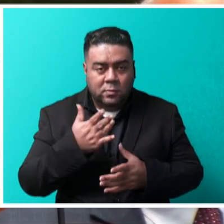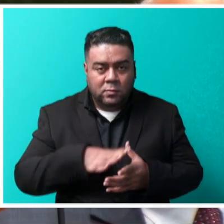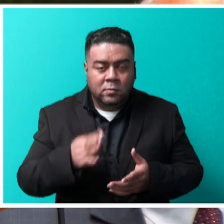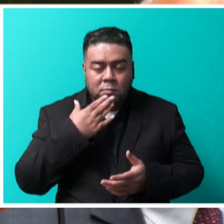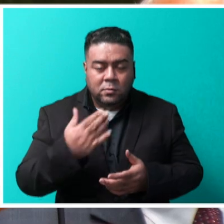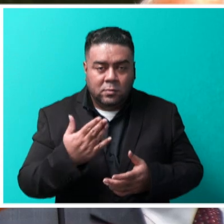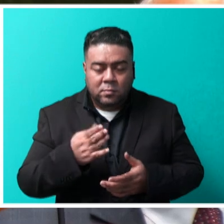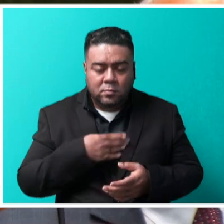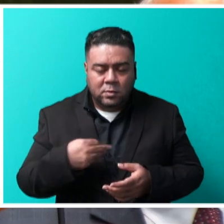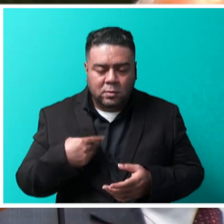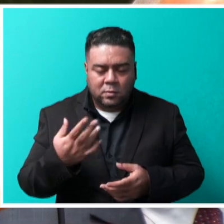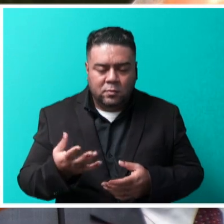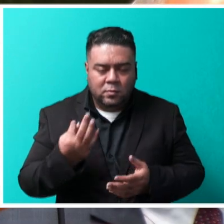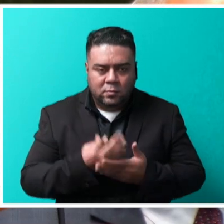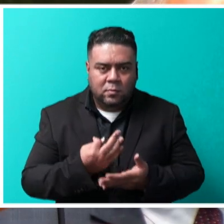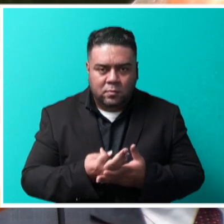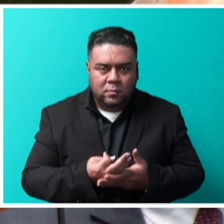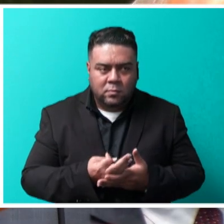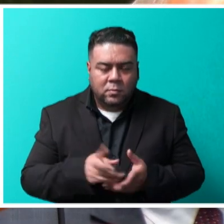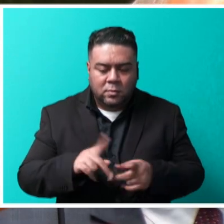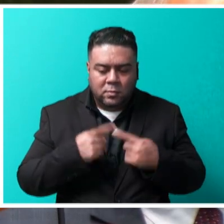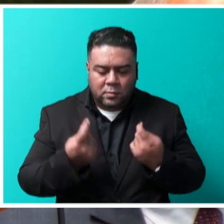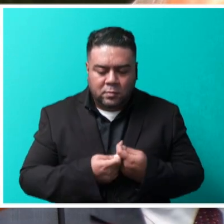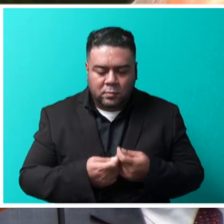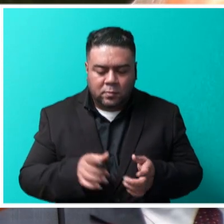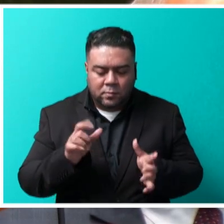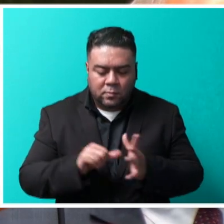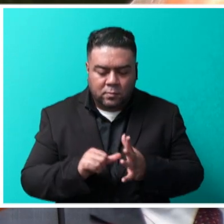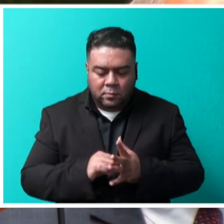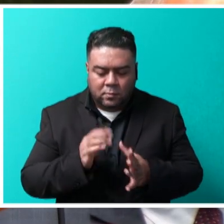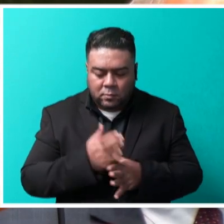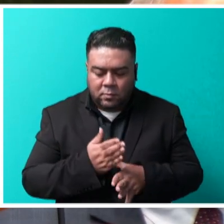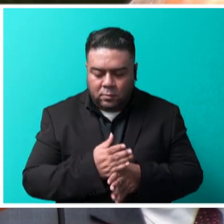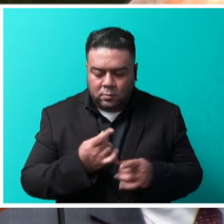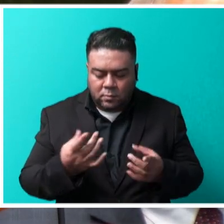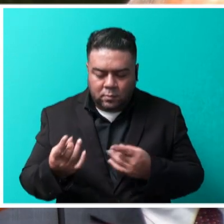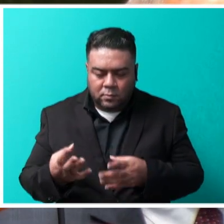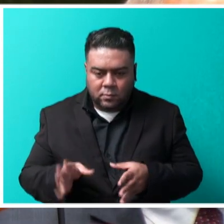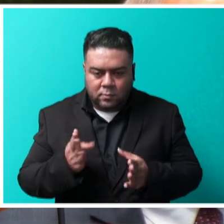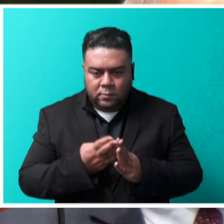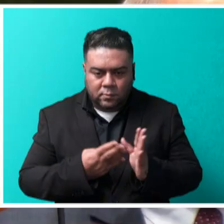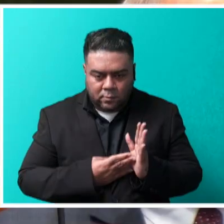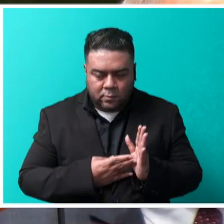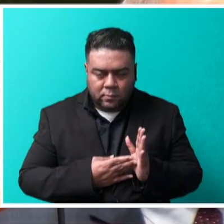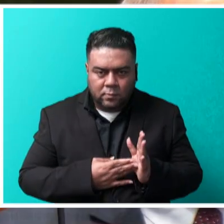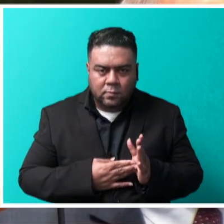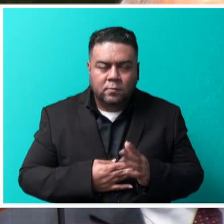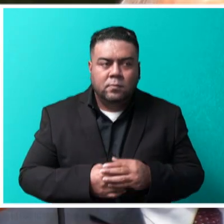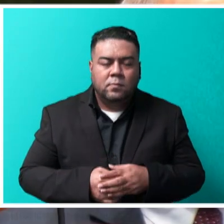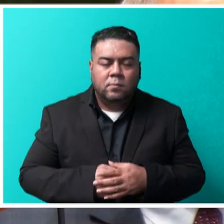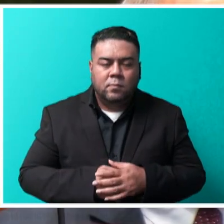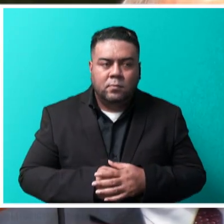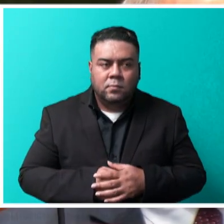the Minister for Finance and Business Development and his team for their hard work in preparation of this budget and ensuring the most vulnerable are